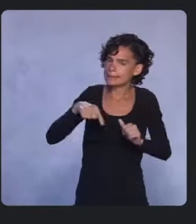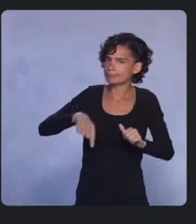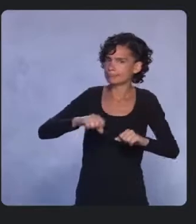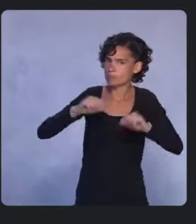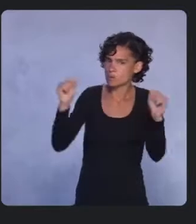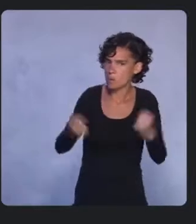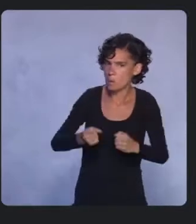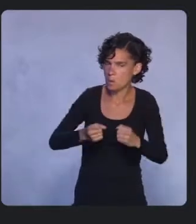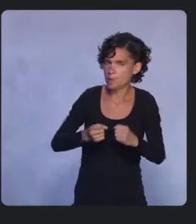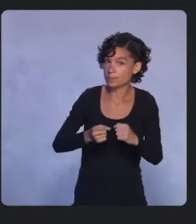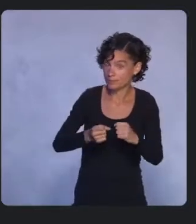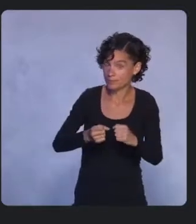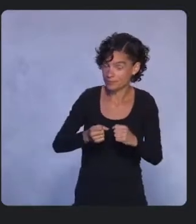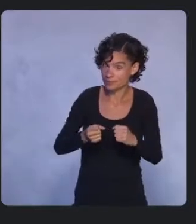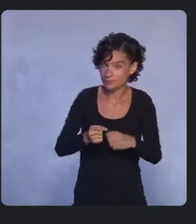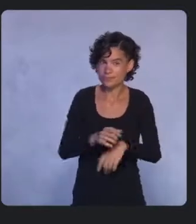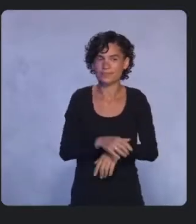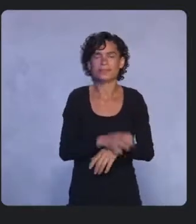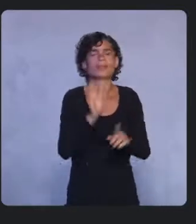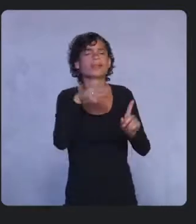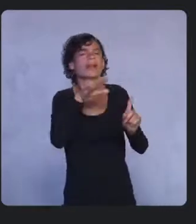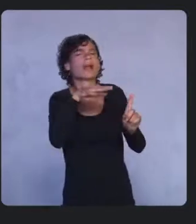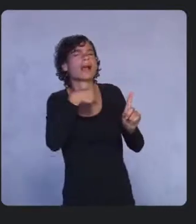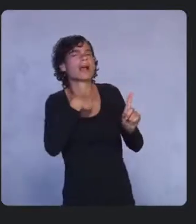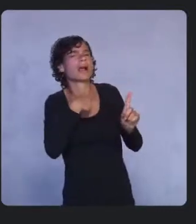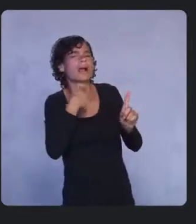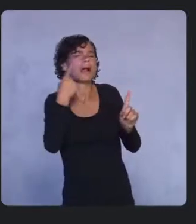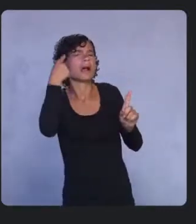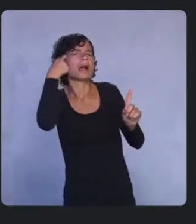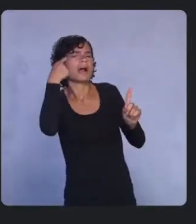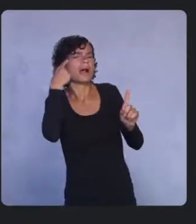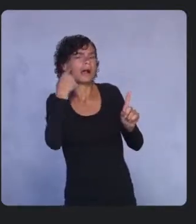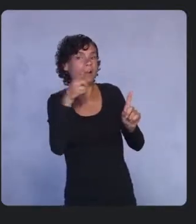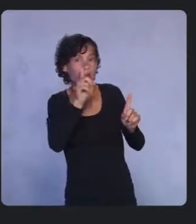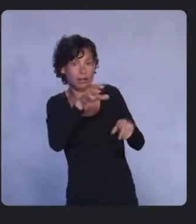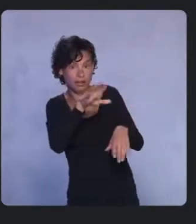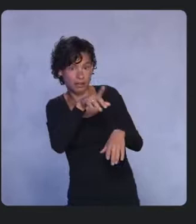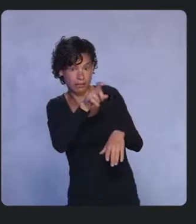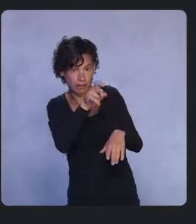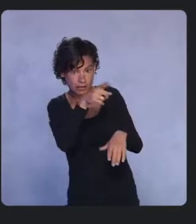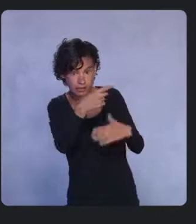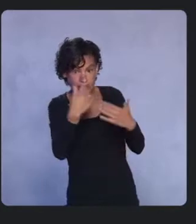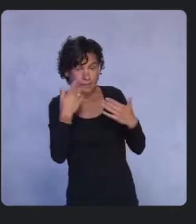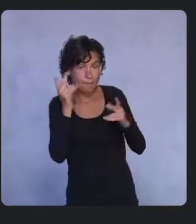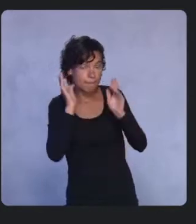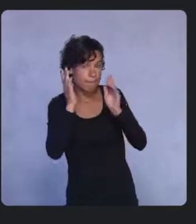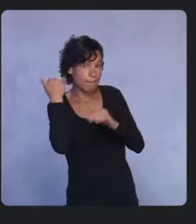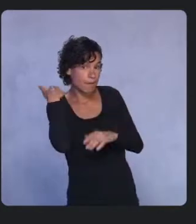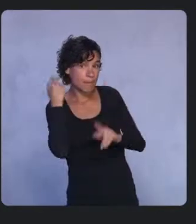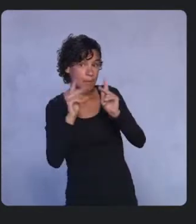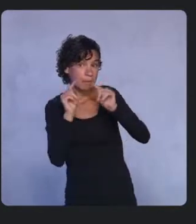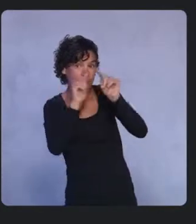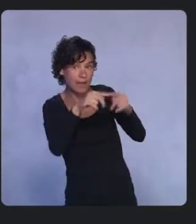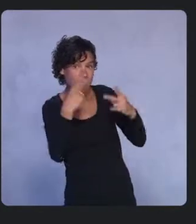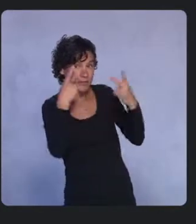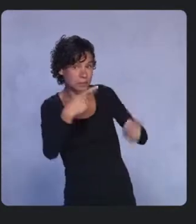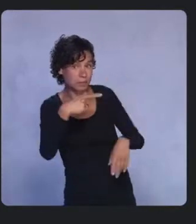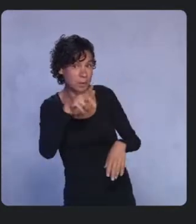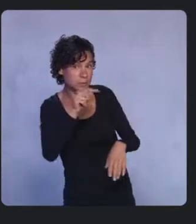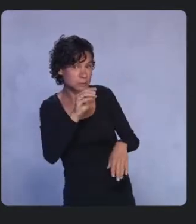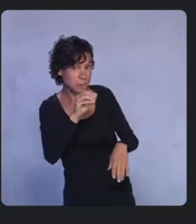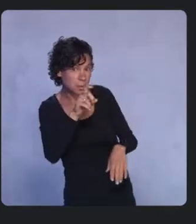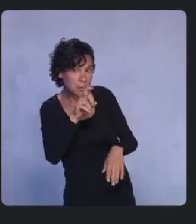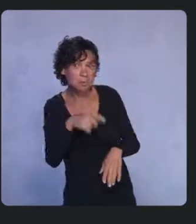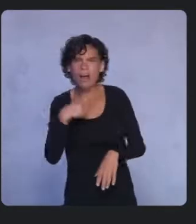cold. I'll keep that in mind. Hey, I was wondering, have you ever had any visitors? Yes, I have had some. The